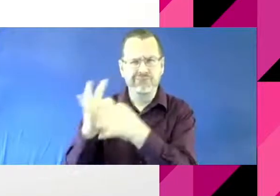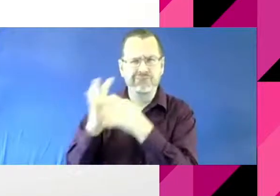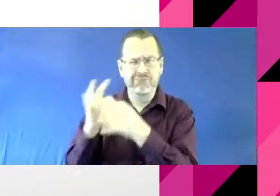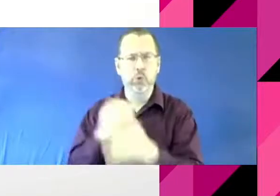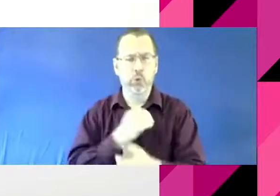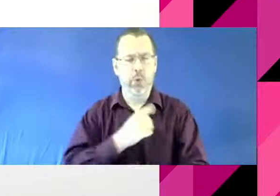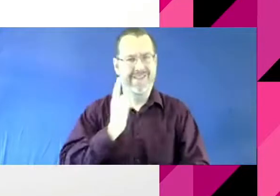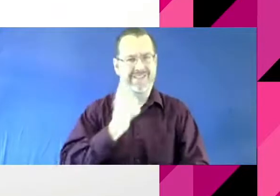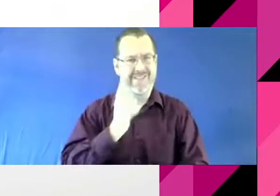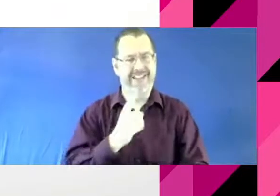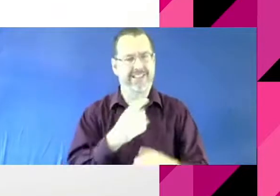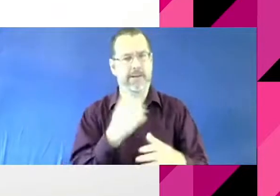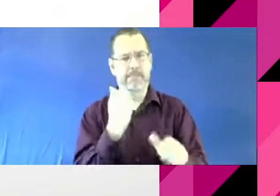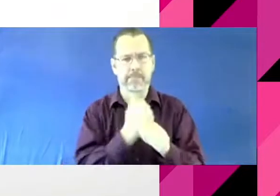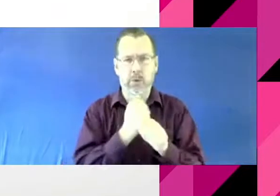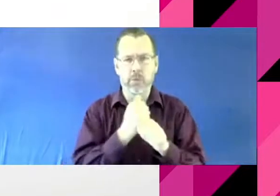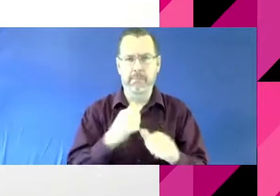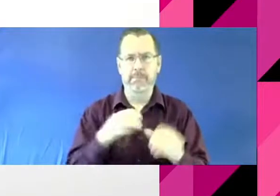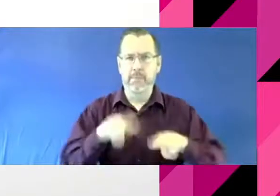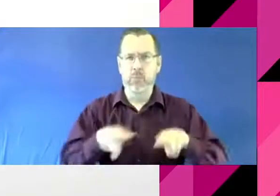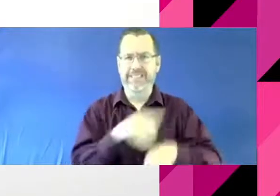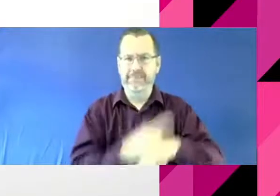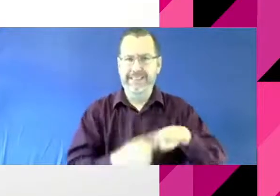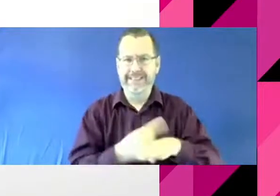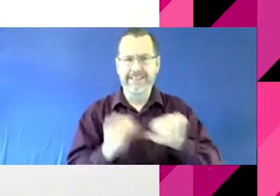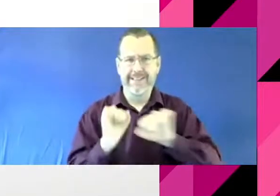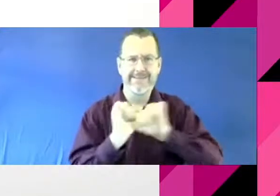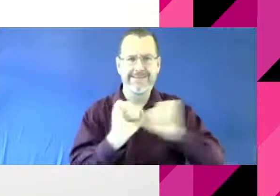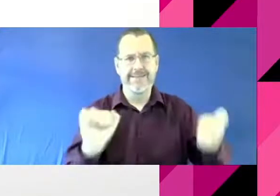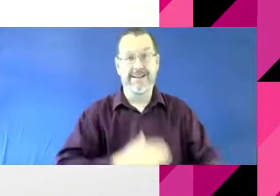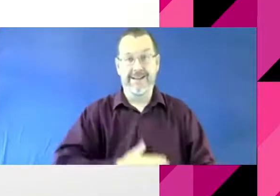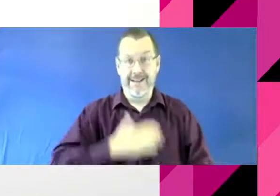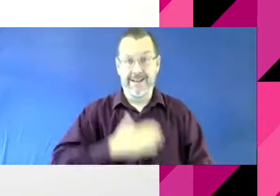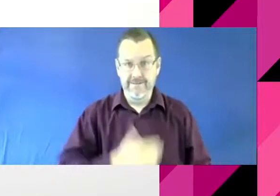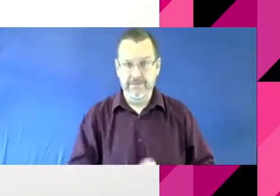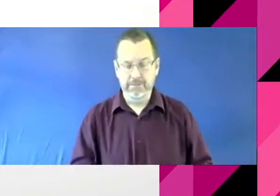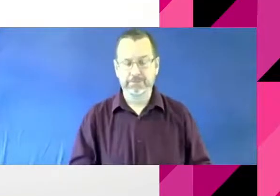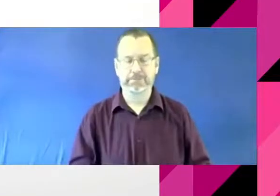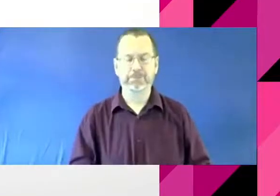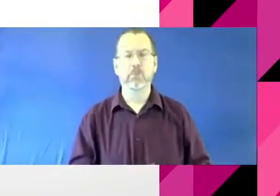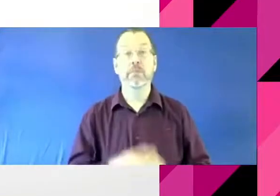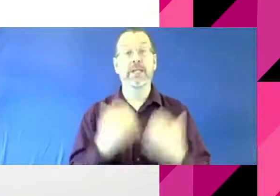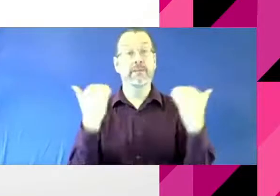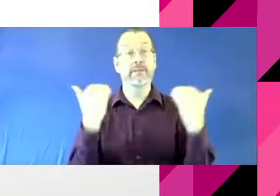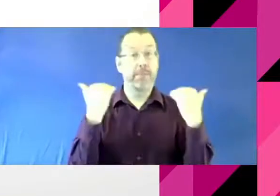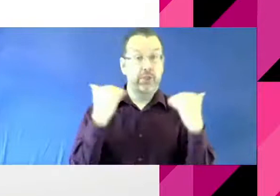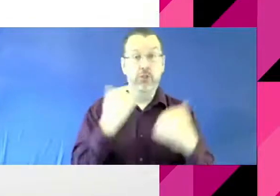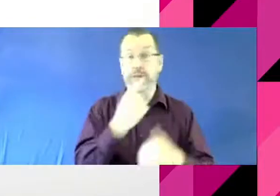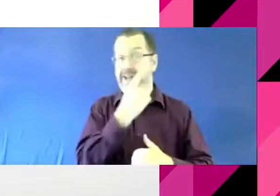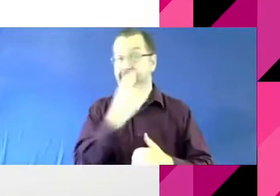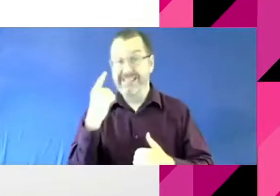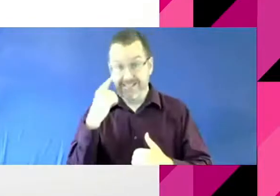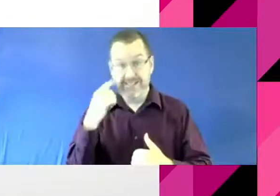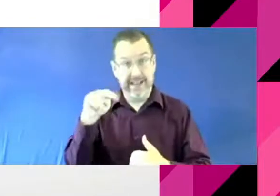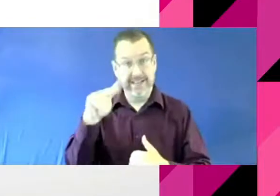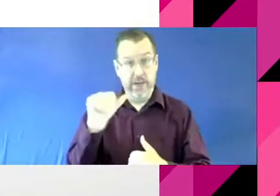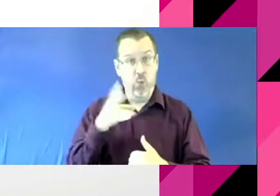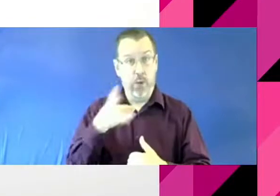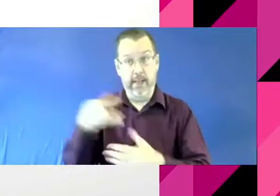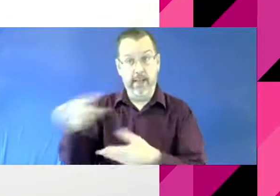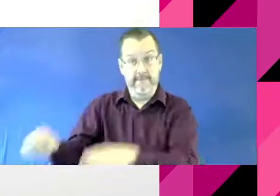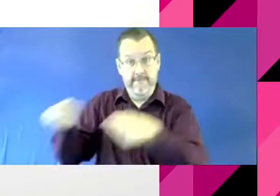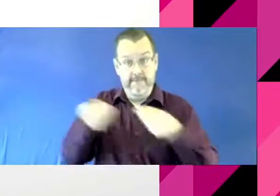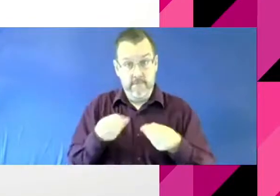relevant to the lives of people with disabilities. The information and the evidence the NDA will provide to me will